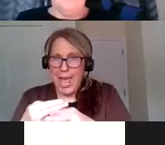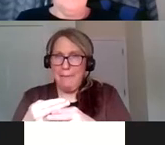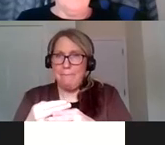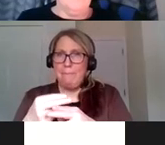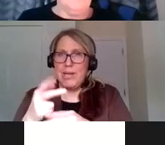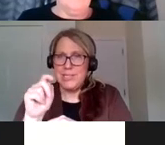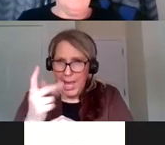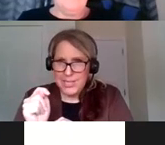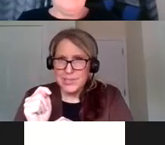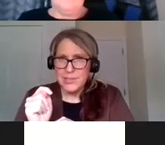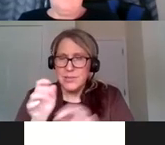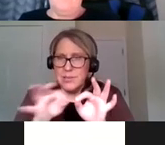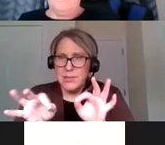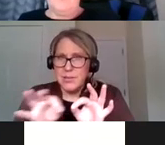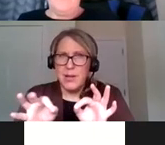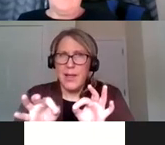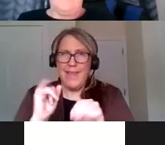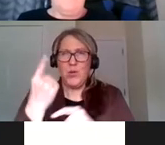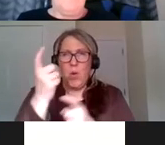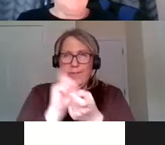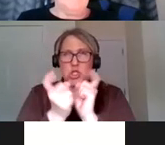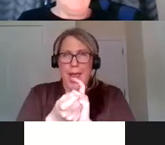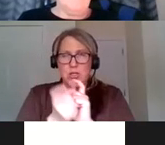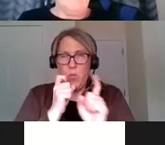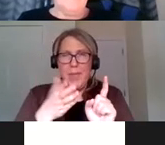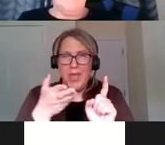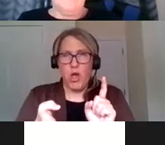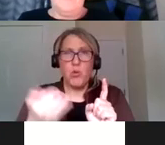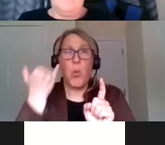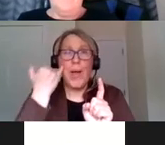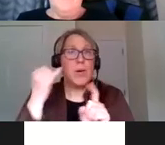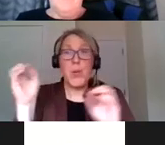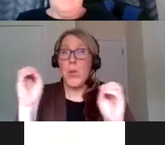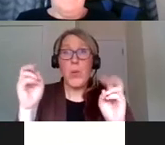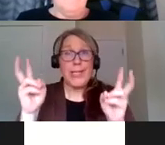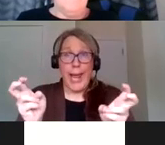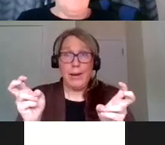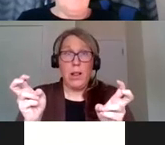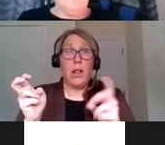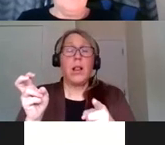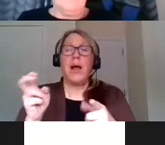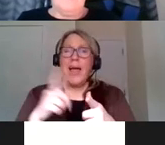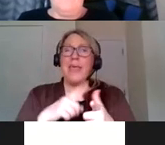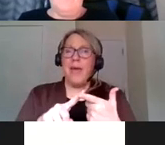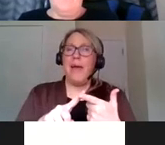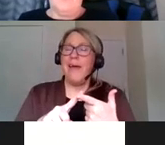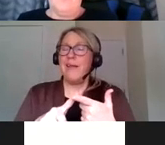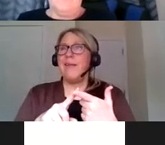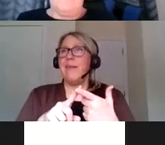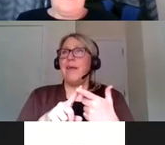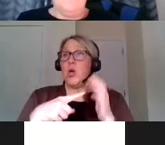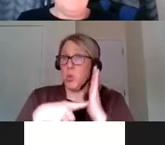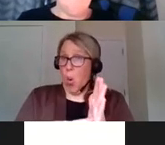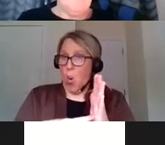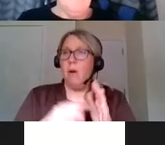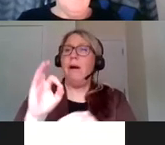So that's one of the changes that will be there. So if there isn't a title, then what it will show is